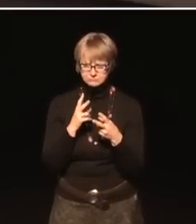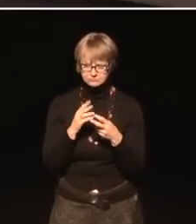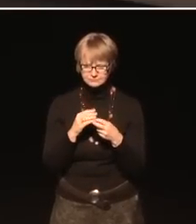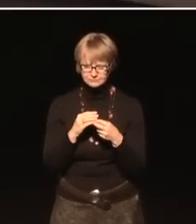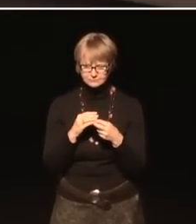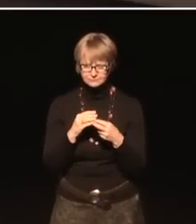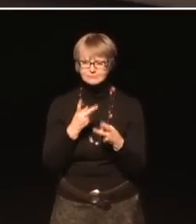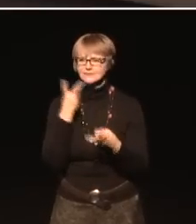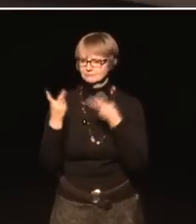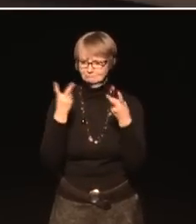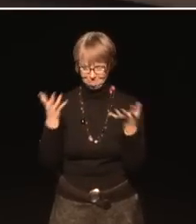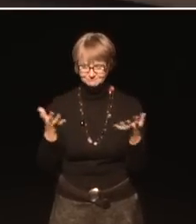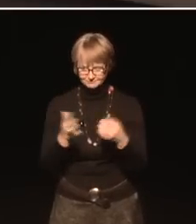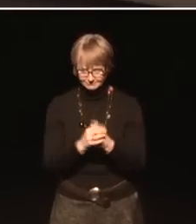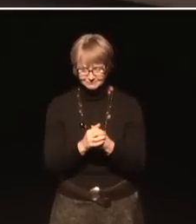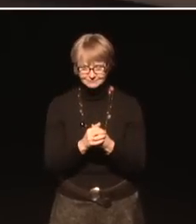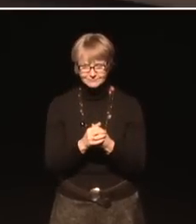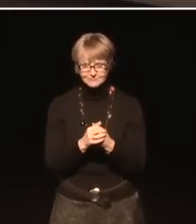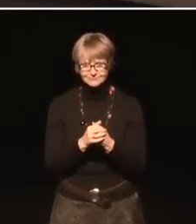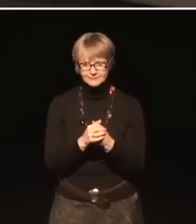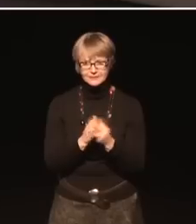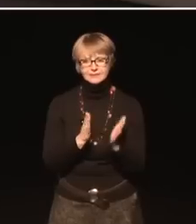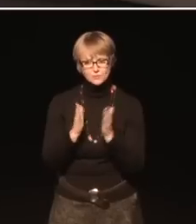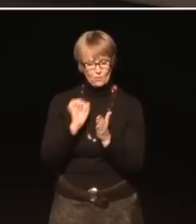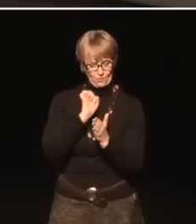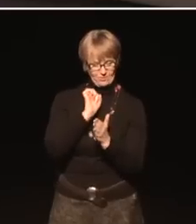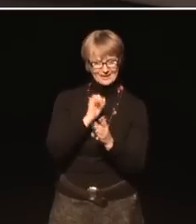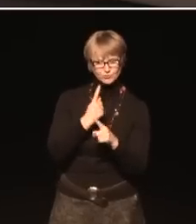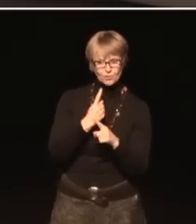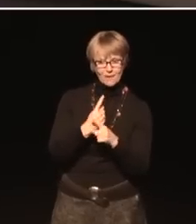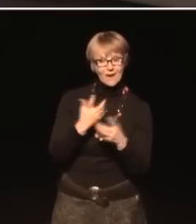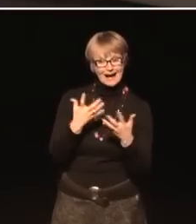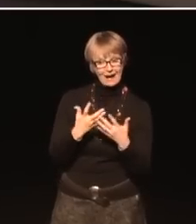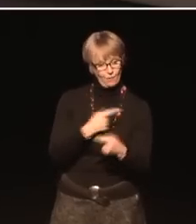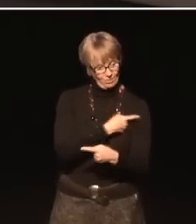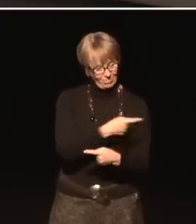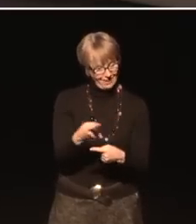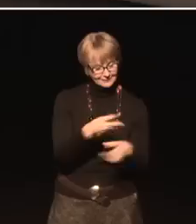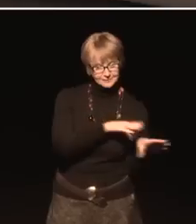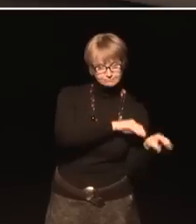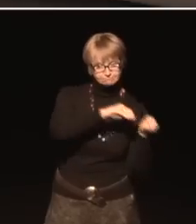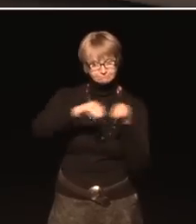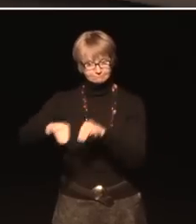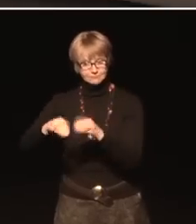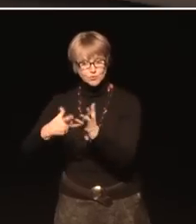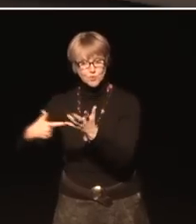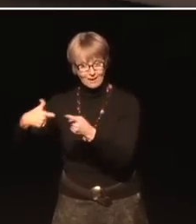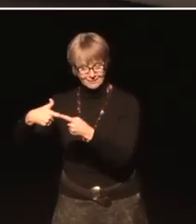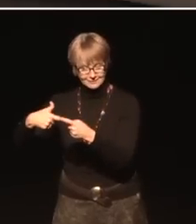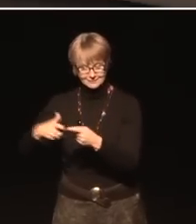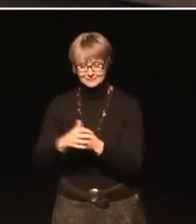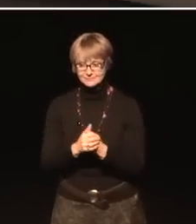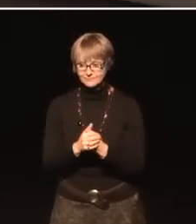visually impaired artists in their contemporary migration to the UK. And with them, we